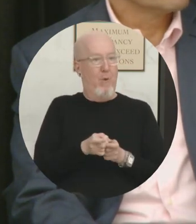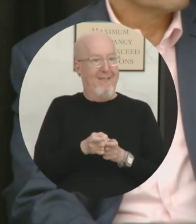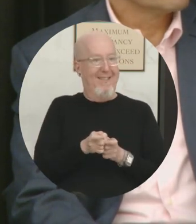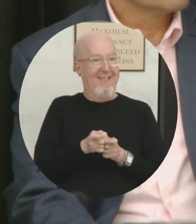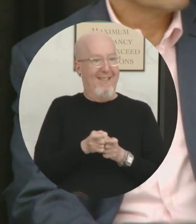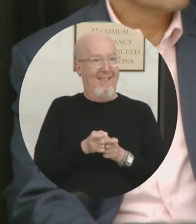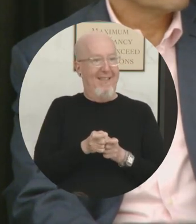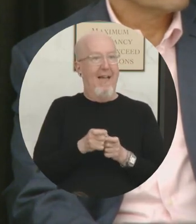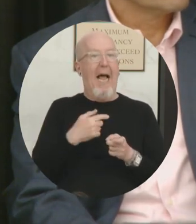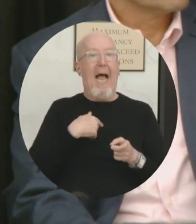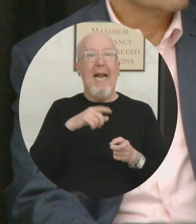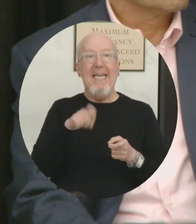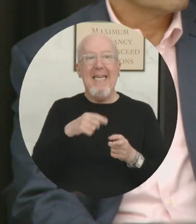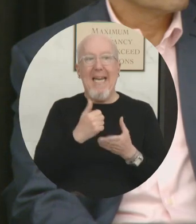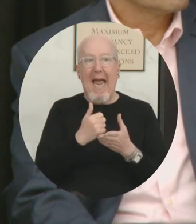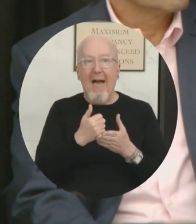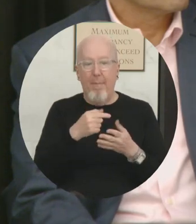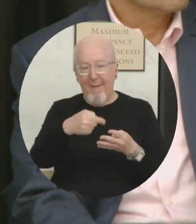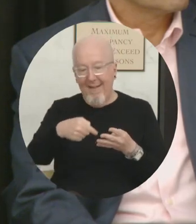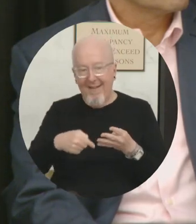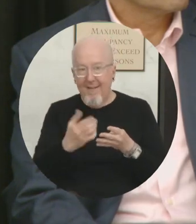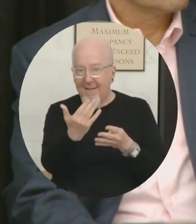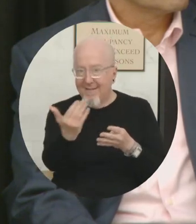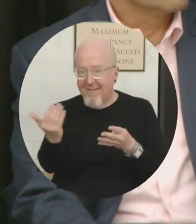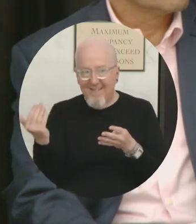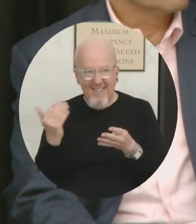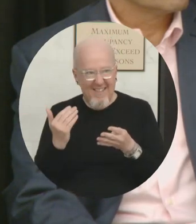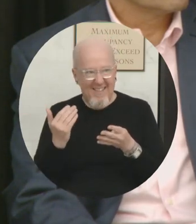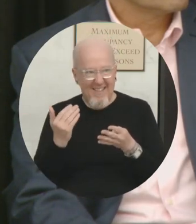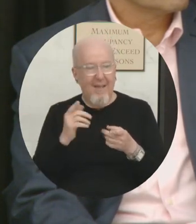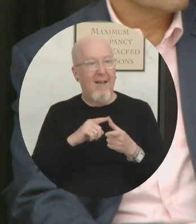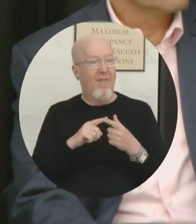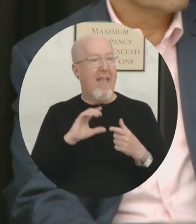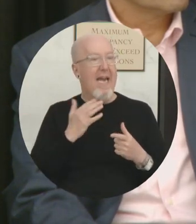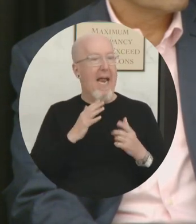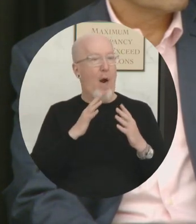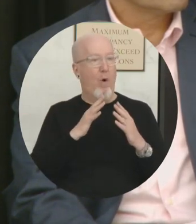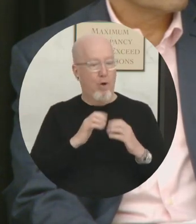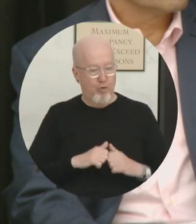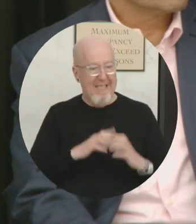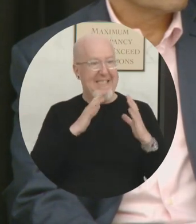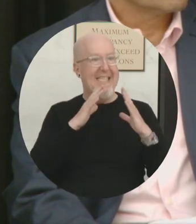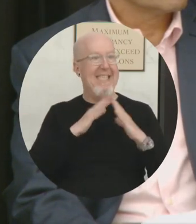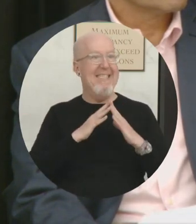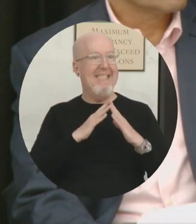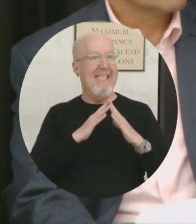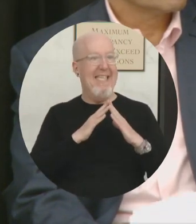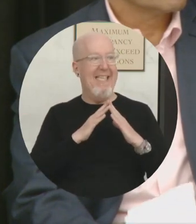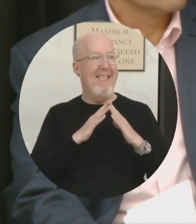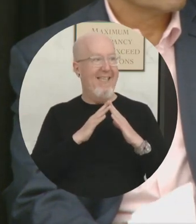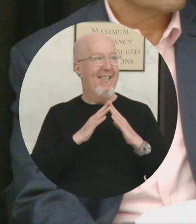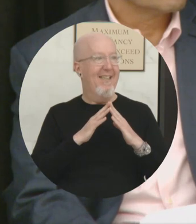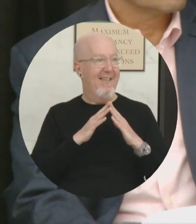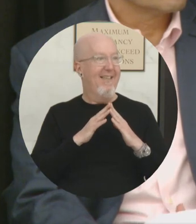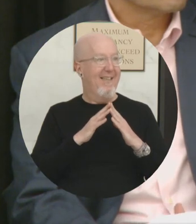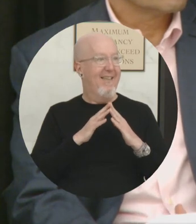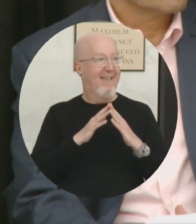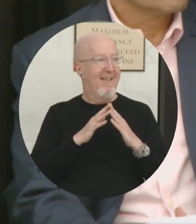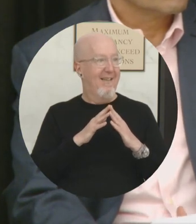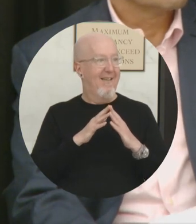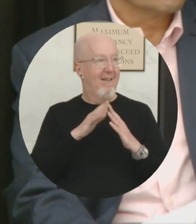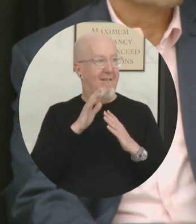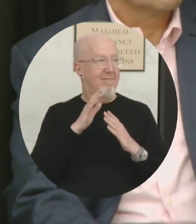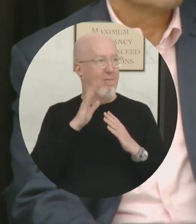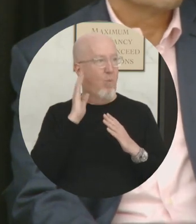do, I think the more our resiliency knitted patchwork quilt ends up